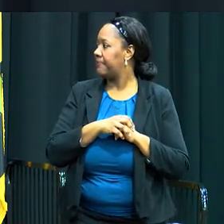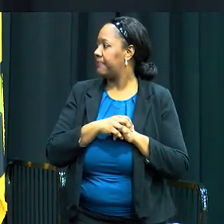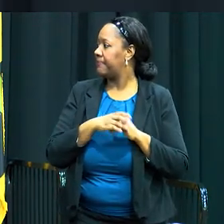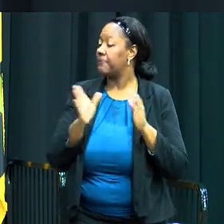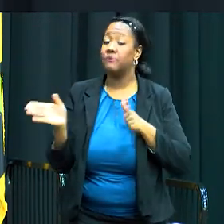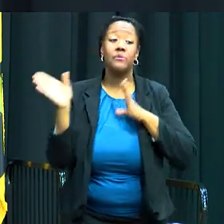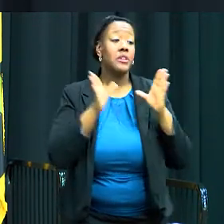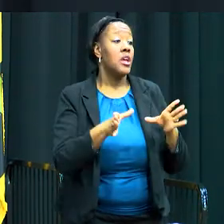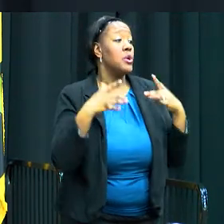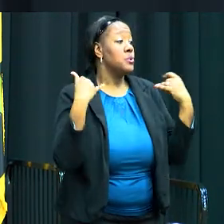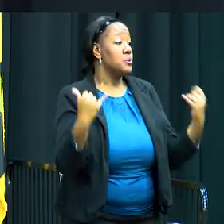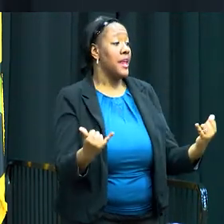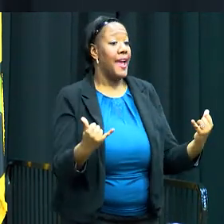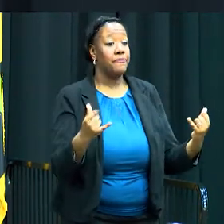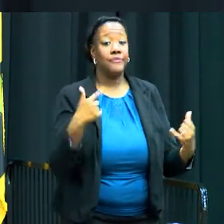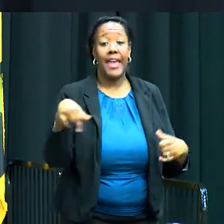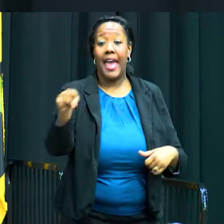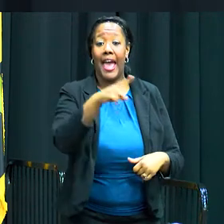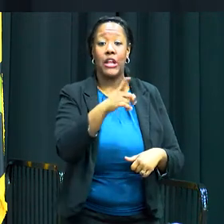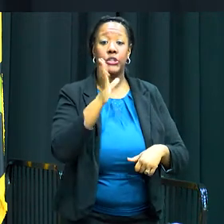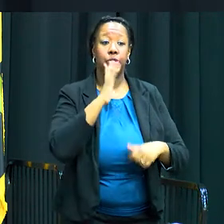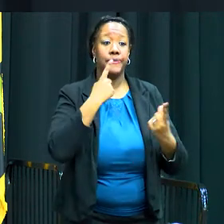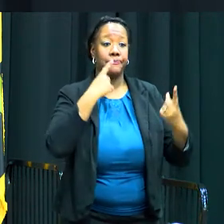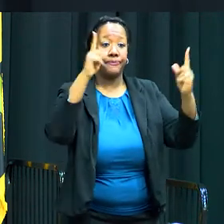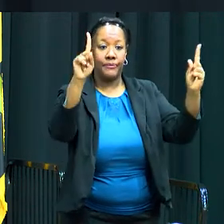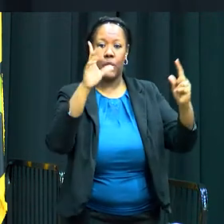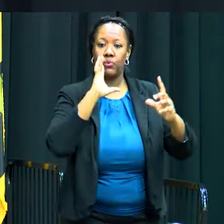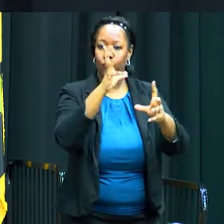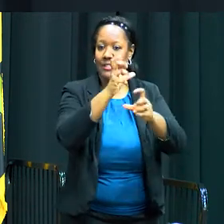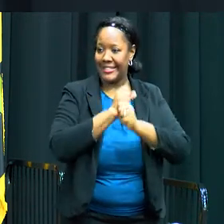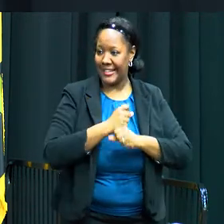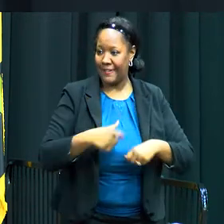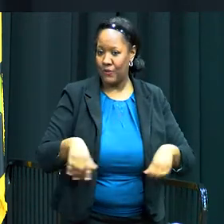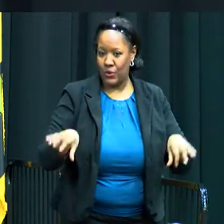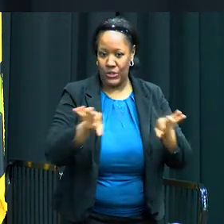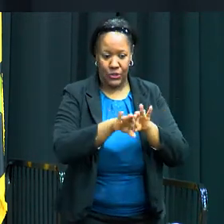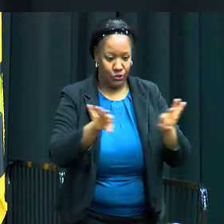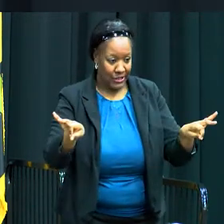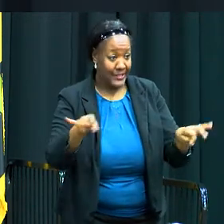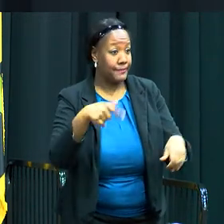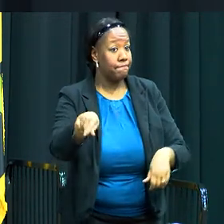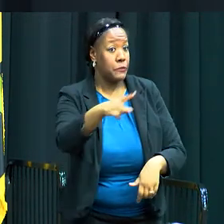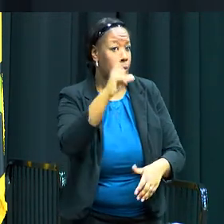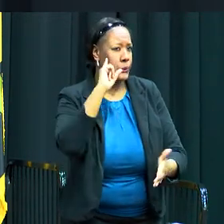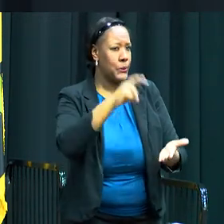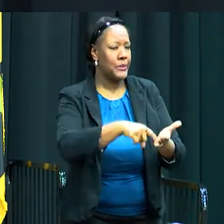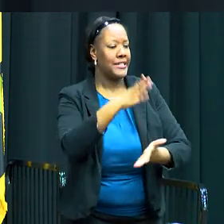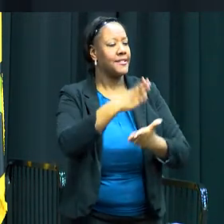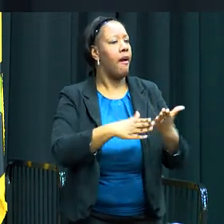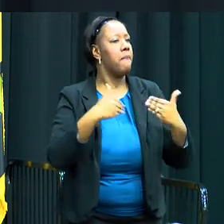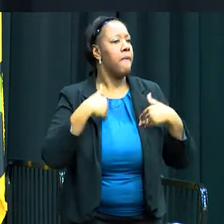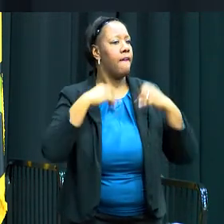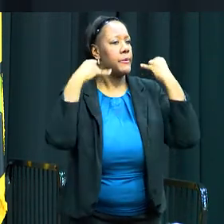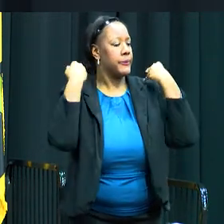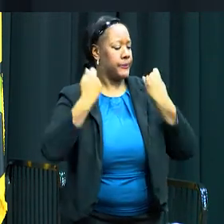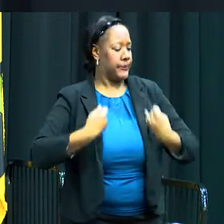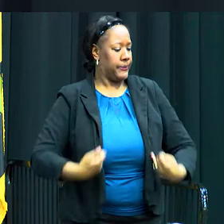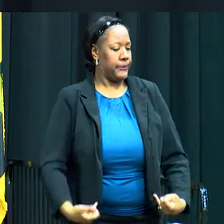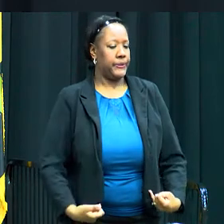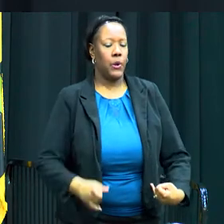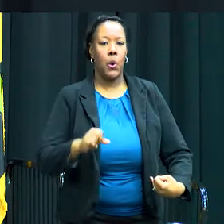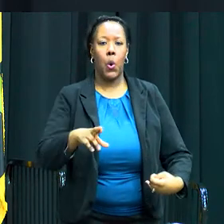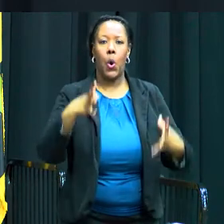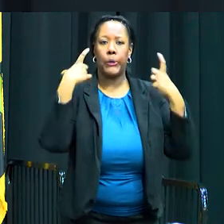Today, as graduates are called to receive their certificates and degrees, you'll note that some of the students are wearing honor cords and